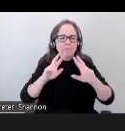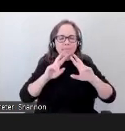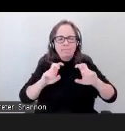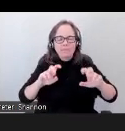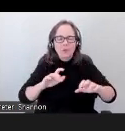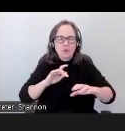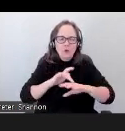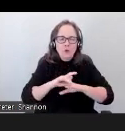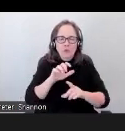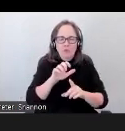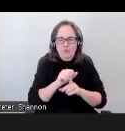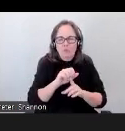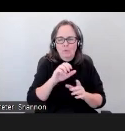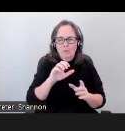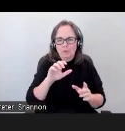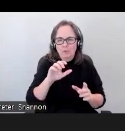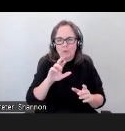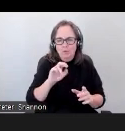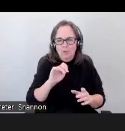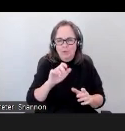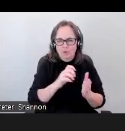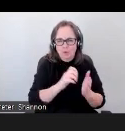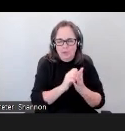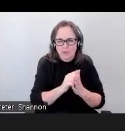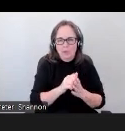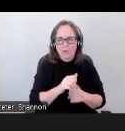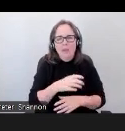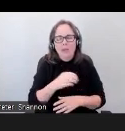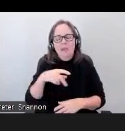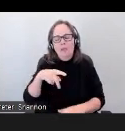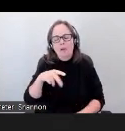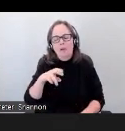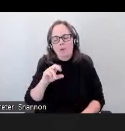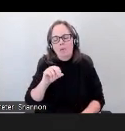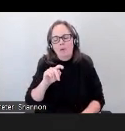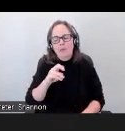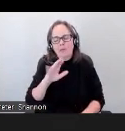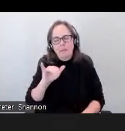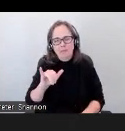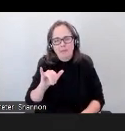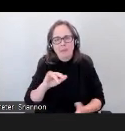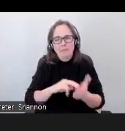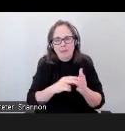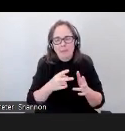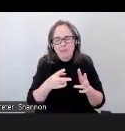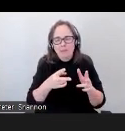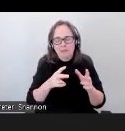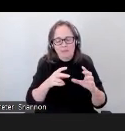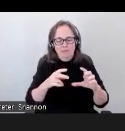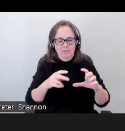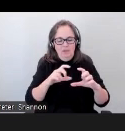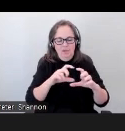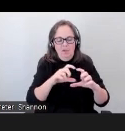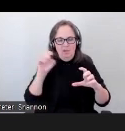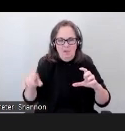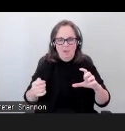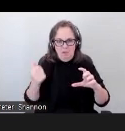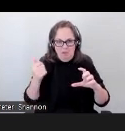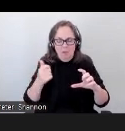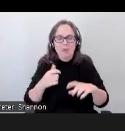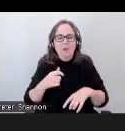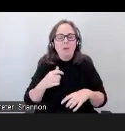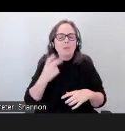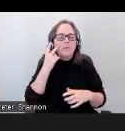rectal cancer and who had rectectomy, meaning they had removal of their rectum. And we wanted to see how many